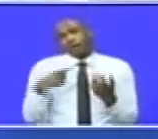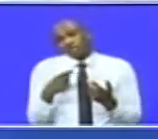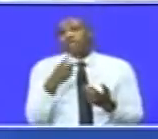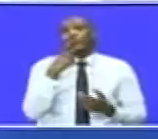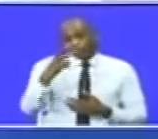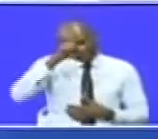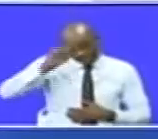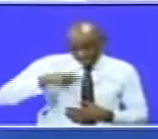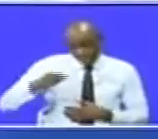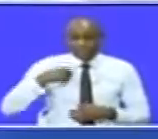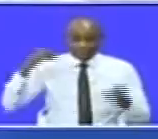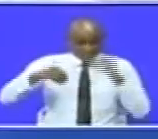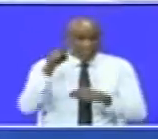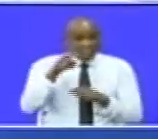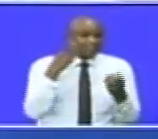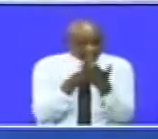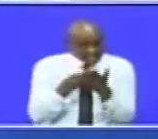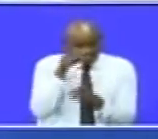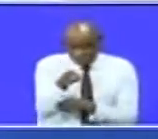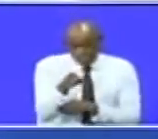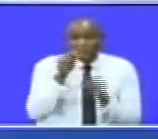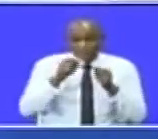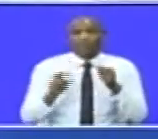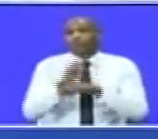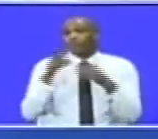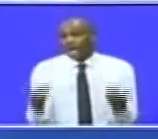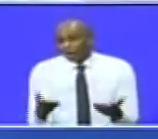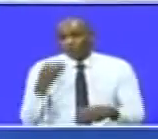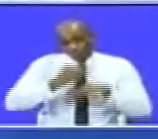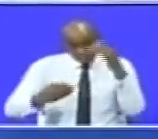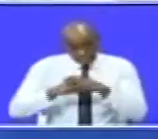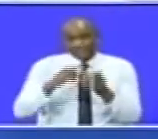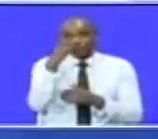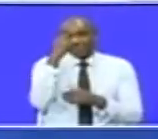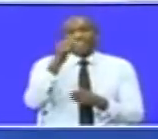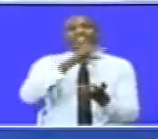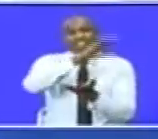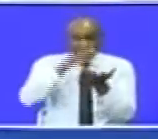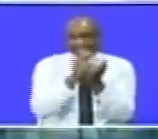200 million ambazo hizo 200 million zitatumika kujenga 20 centers.